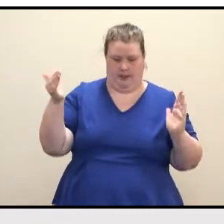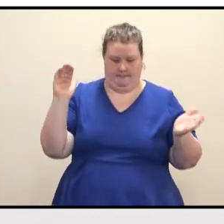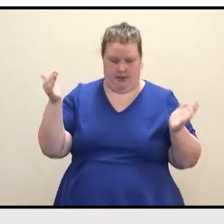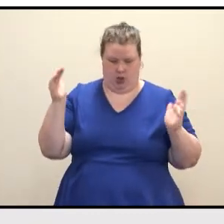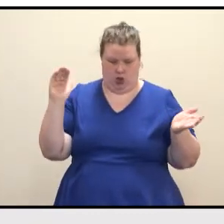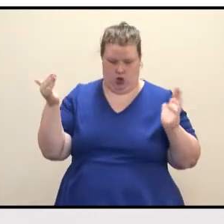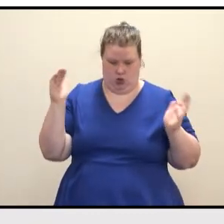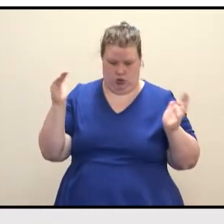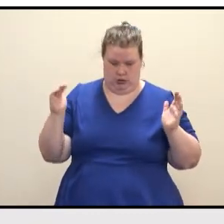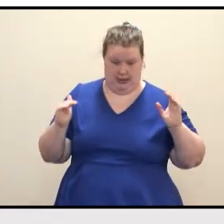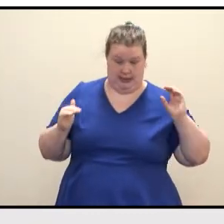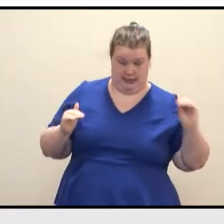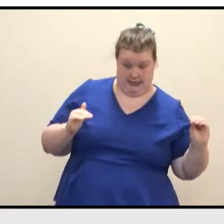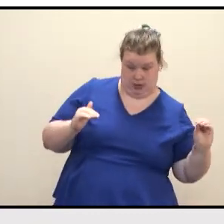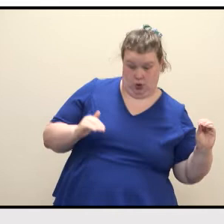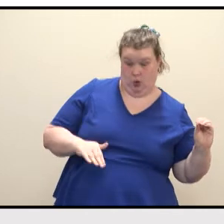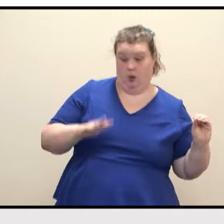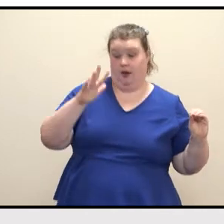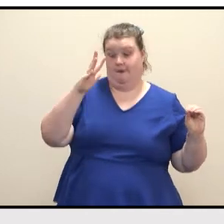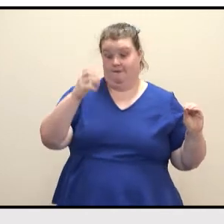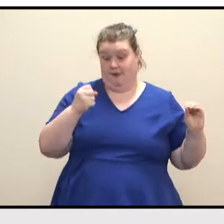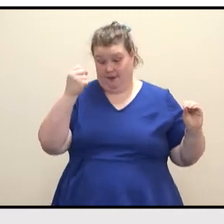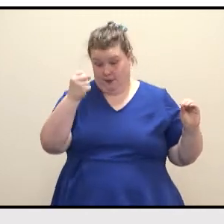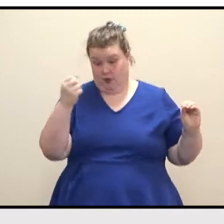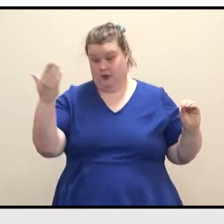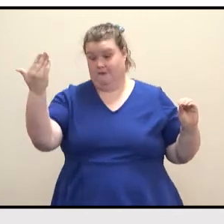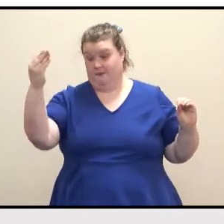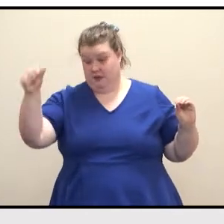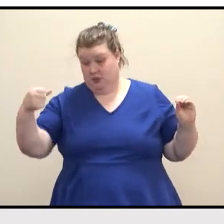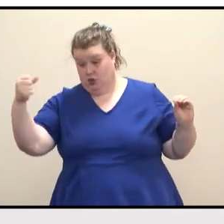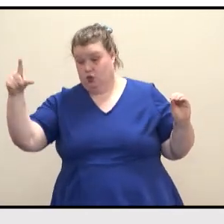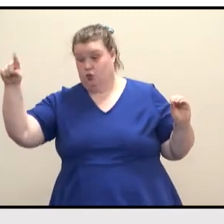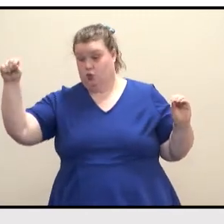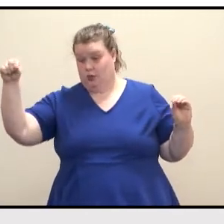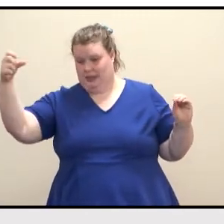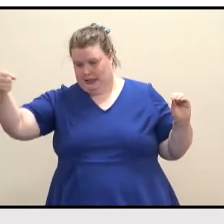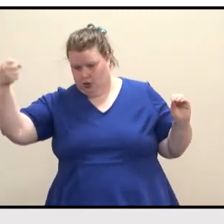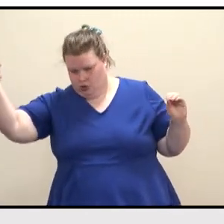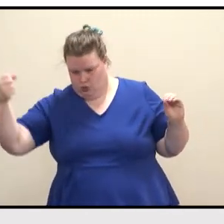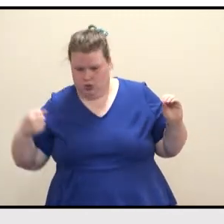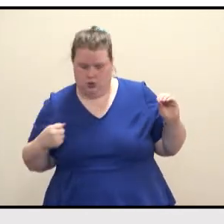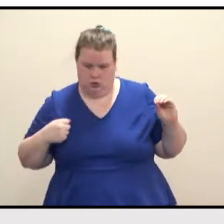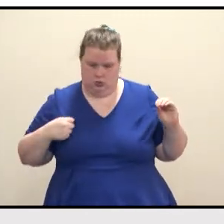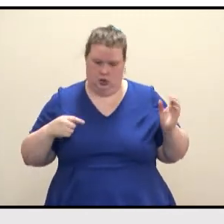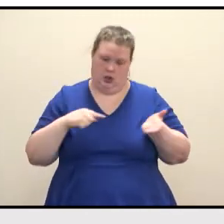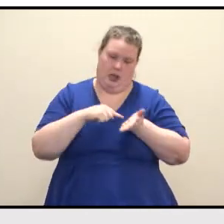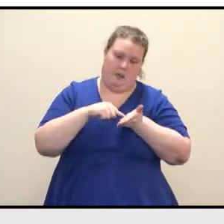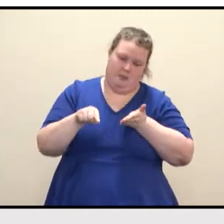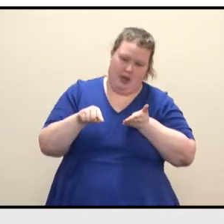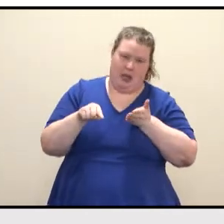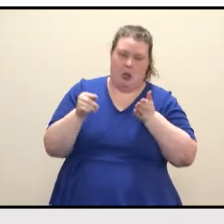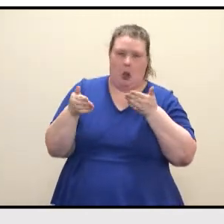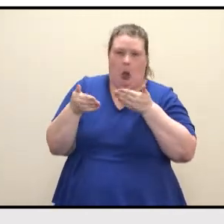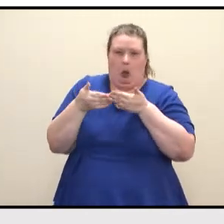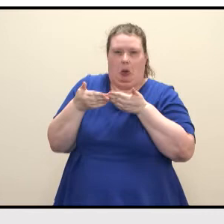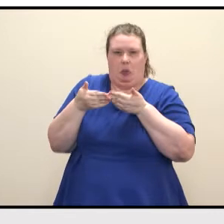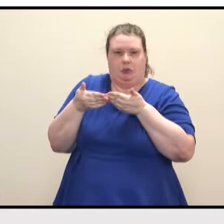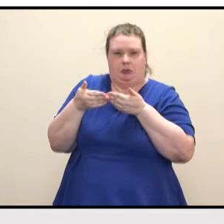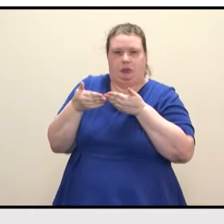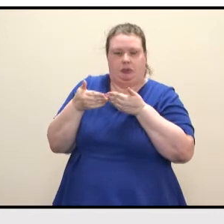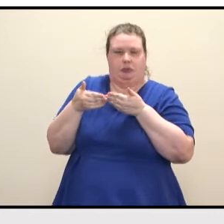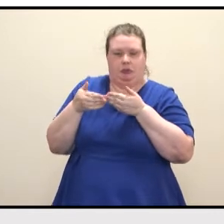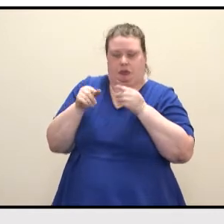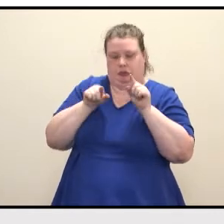survey for years 0, 5, 10, 15, and 20, and you can kind of see that your pay is very closely aligned to median